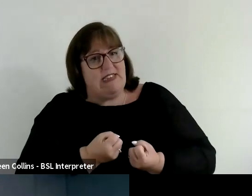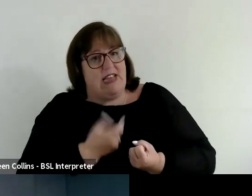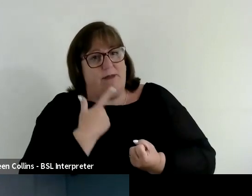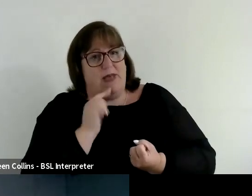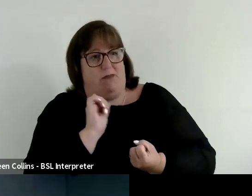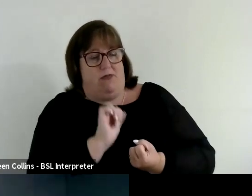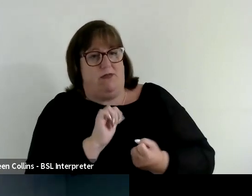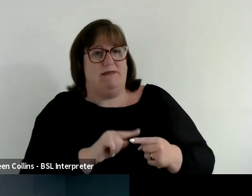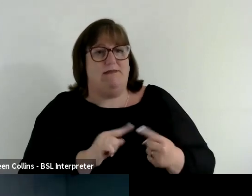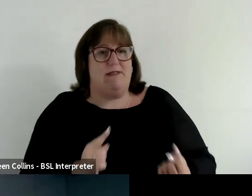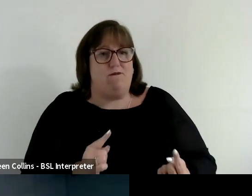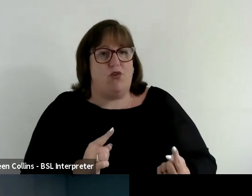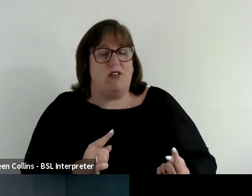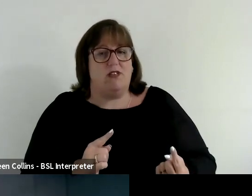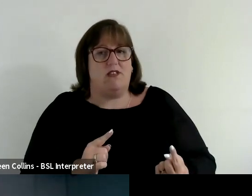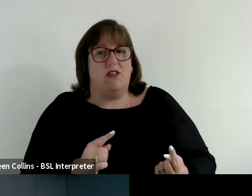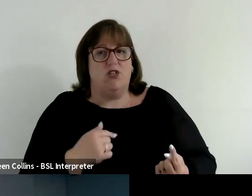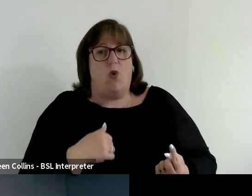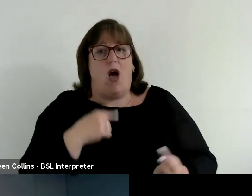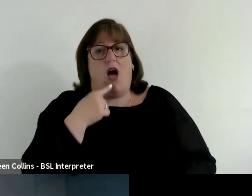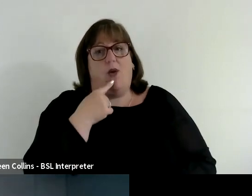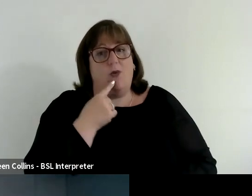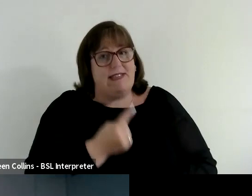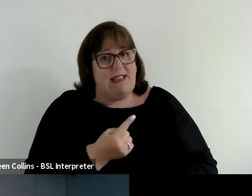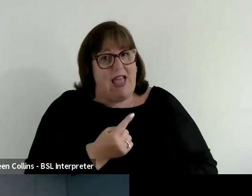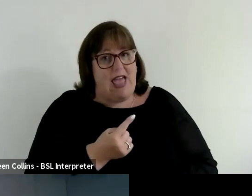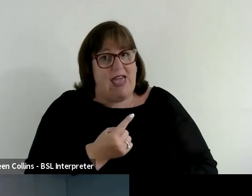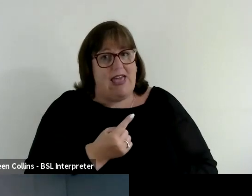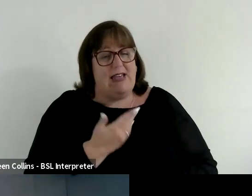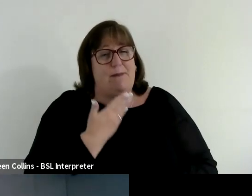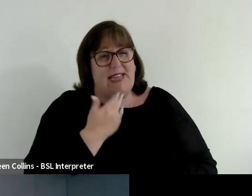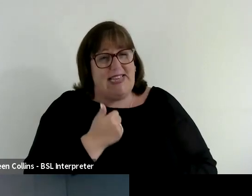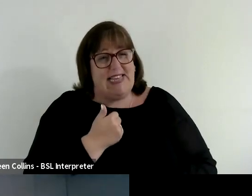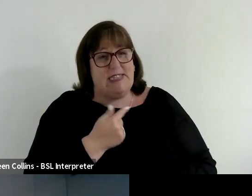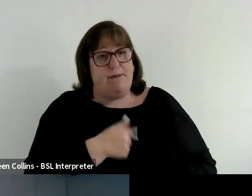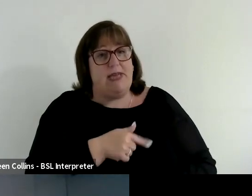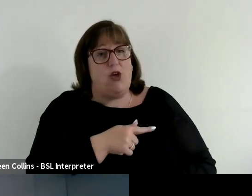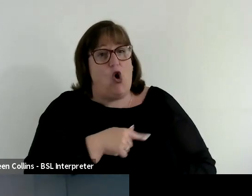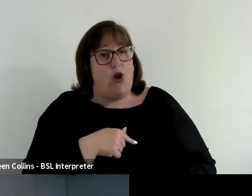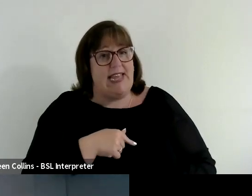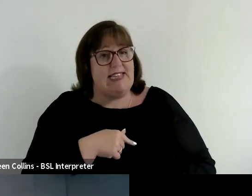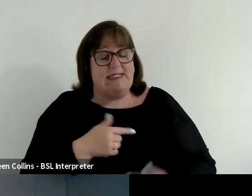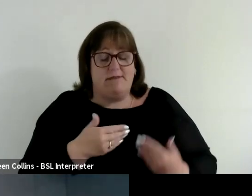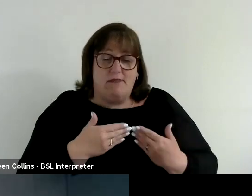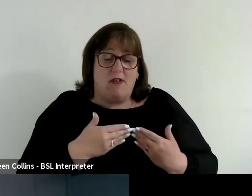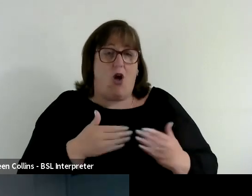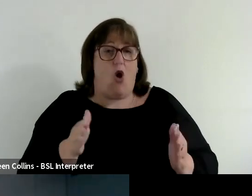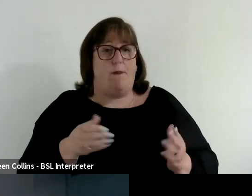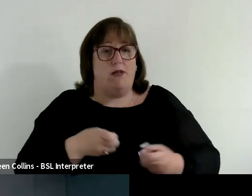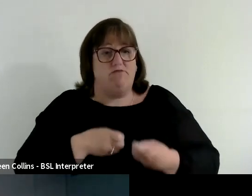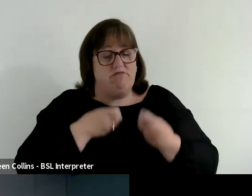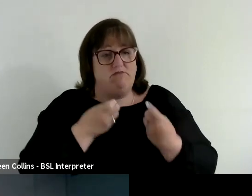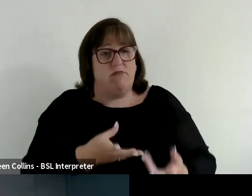impairment. So I would say, you know, please be honest and open about what support you